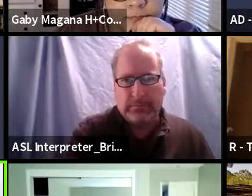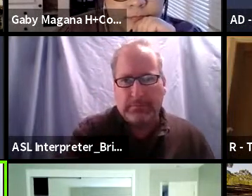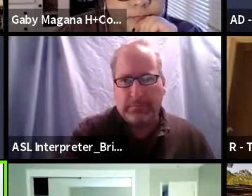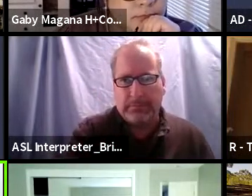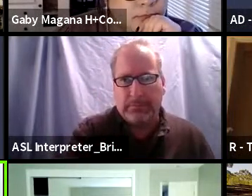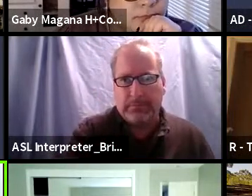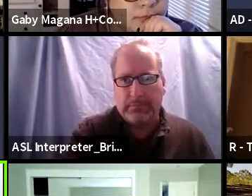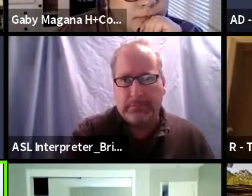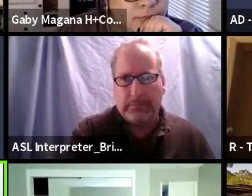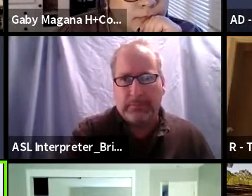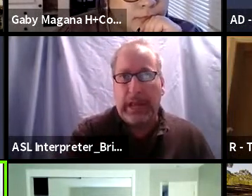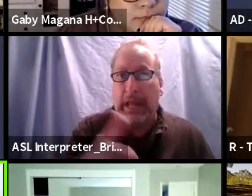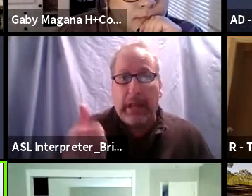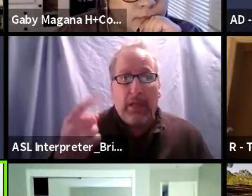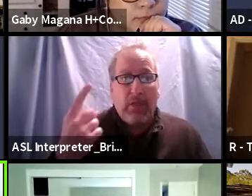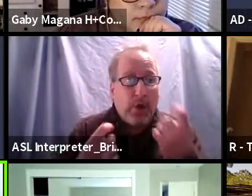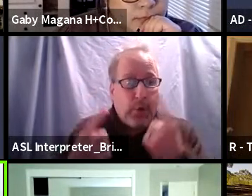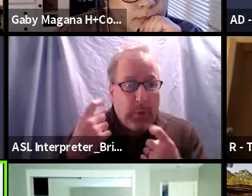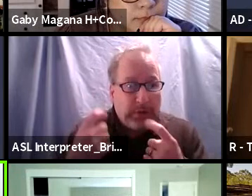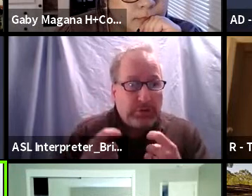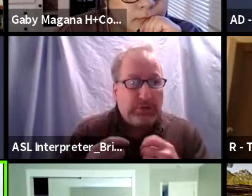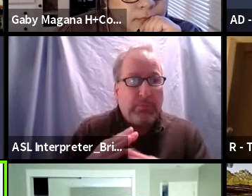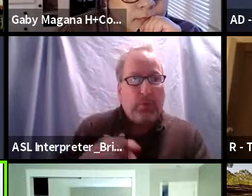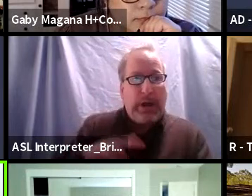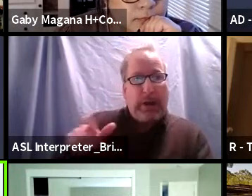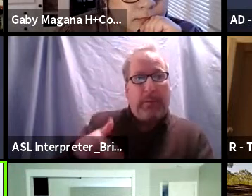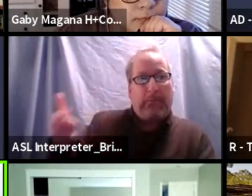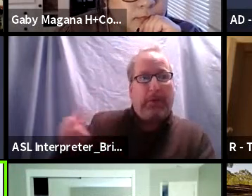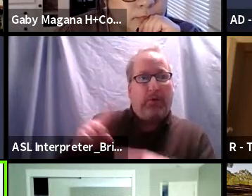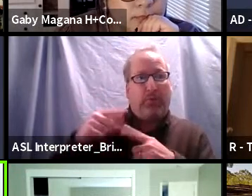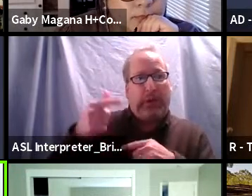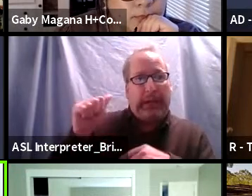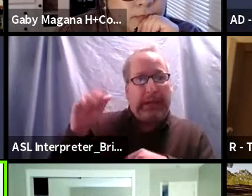certainly. Any other questions before I pass it back to Gabby?